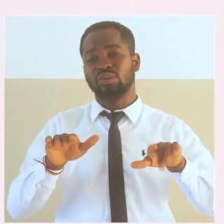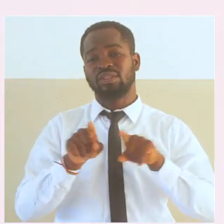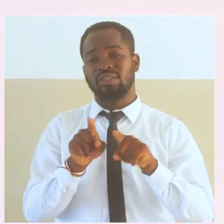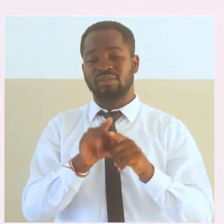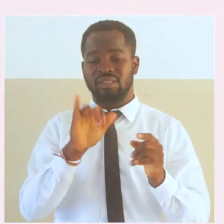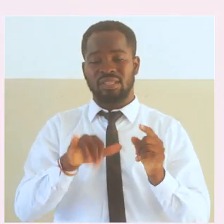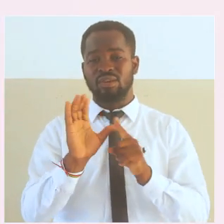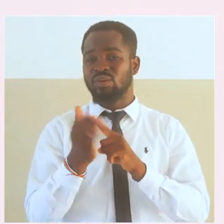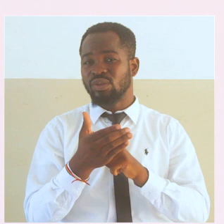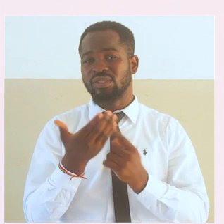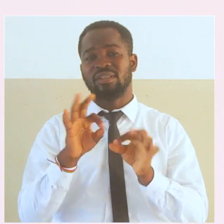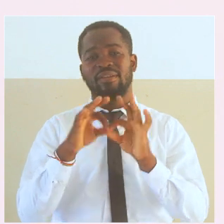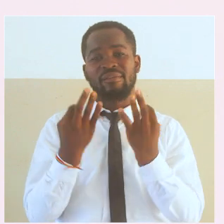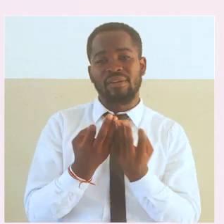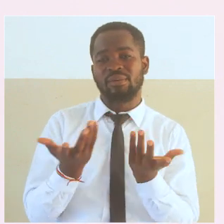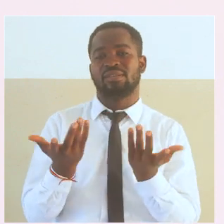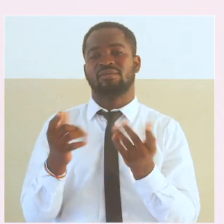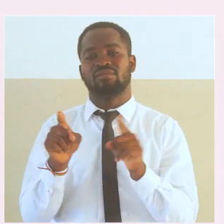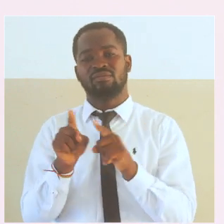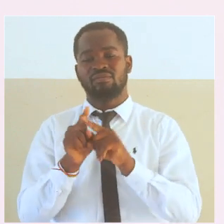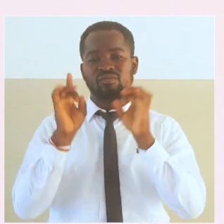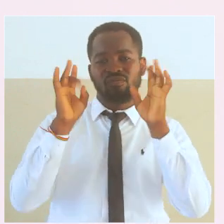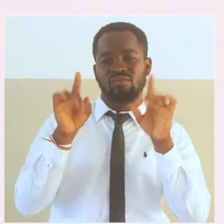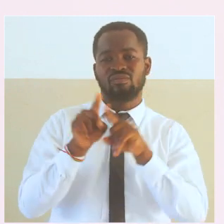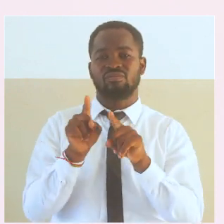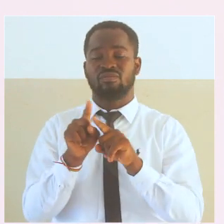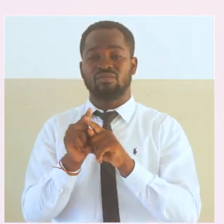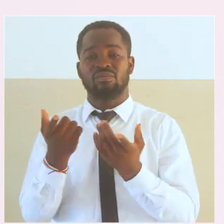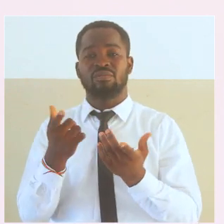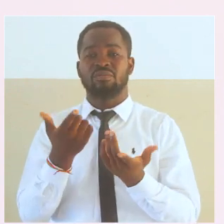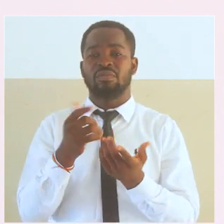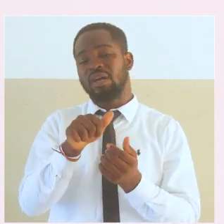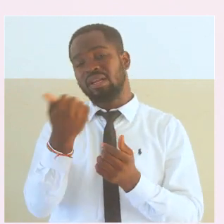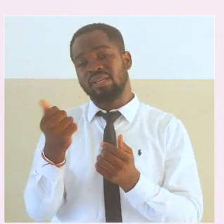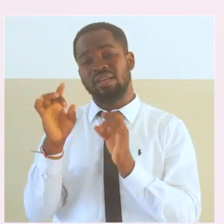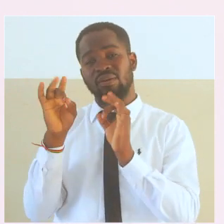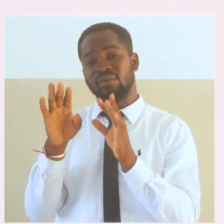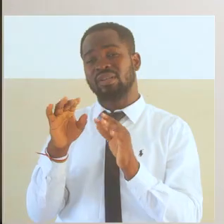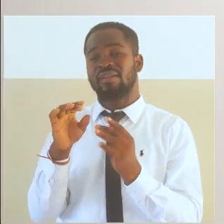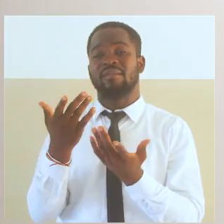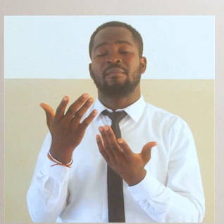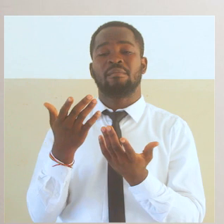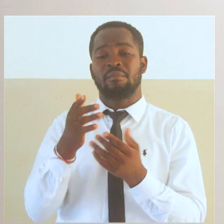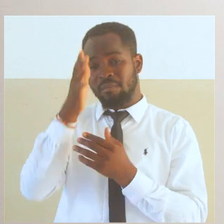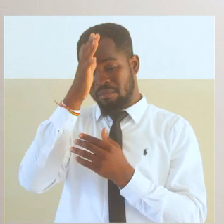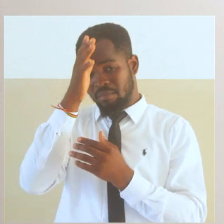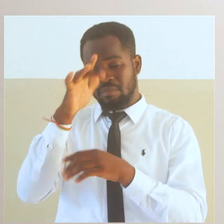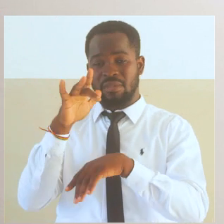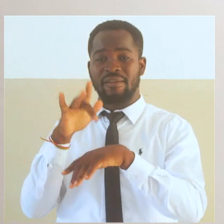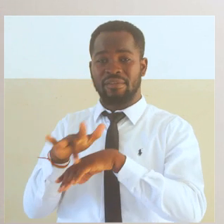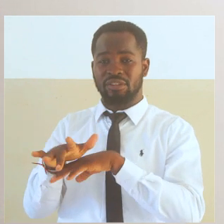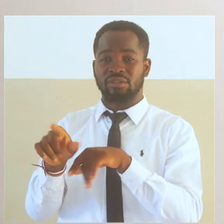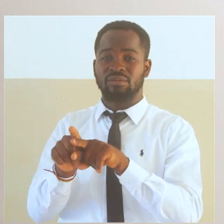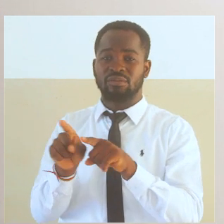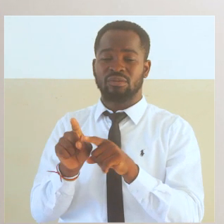you have children with such conditions in your family, your risk of having one is high. Another risk factor